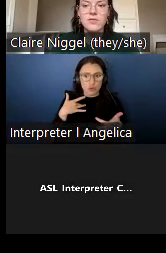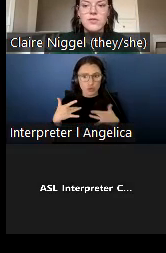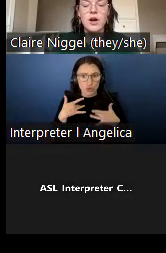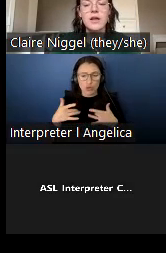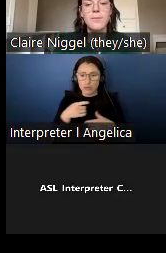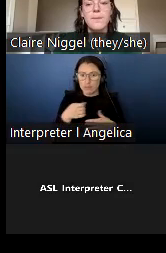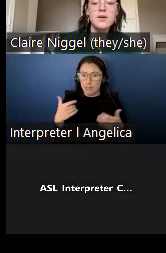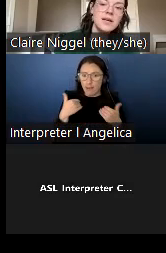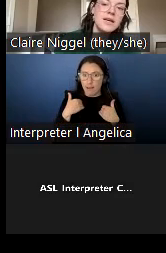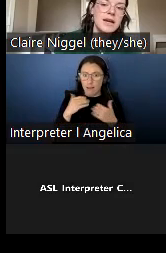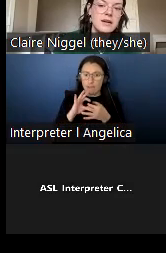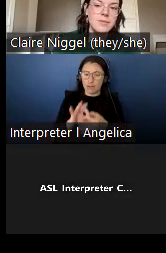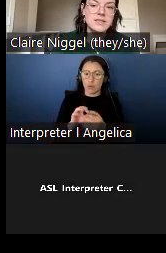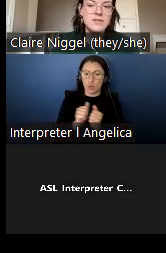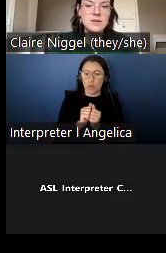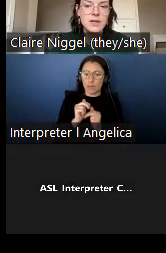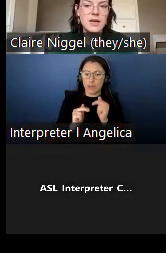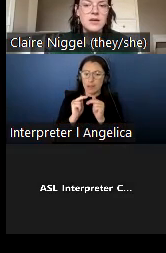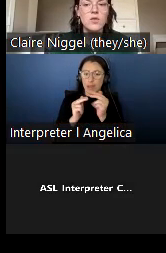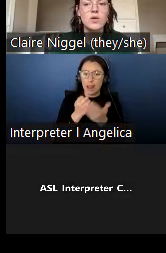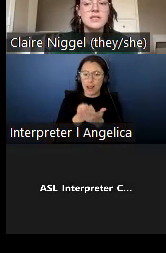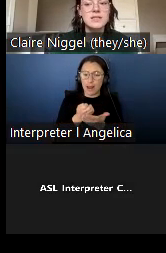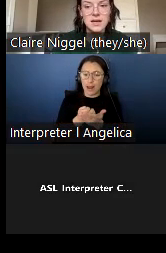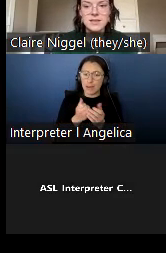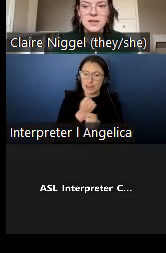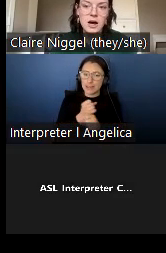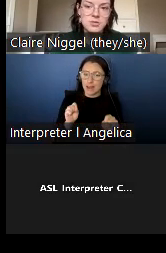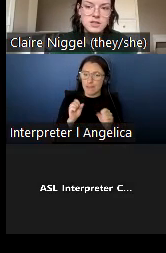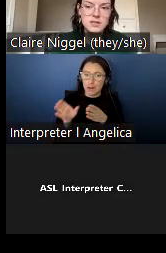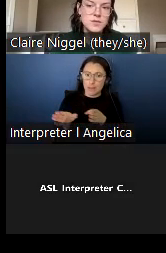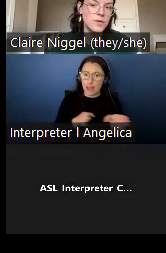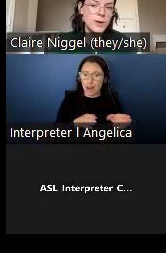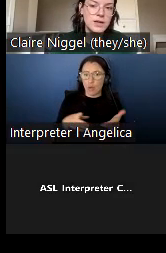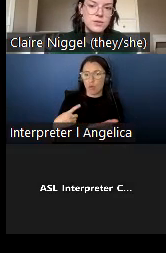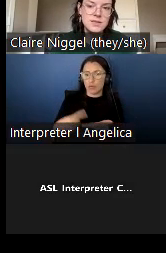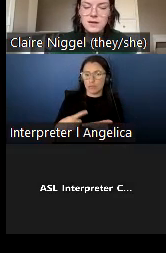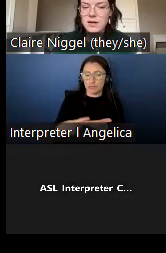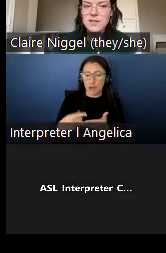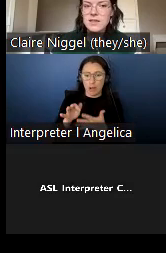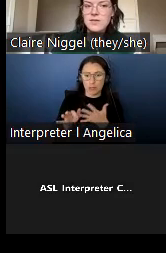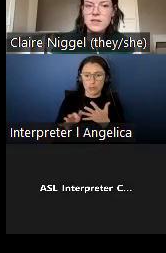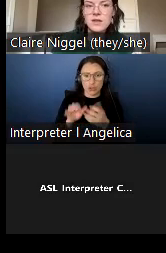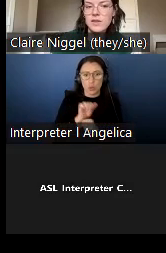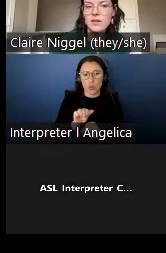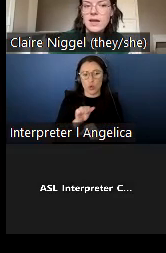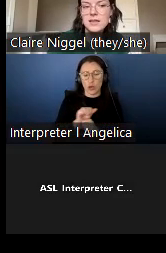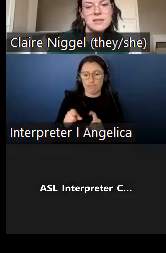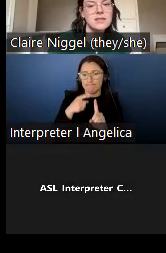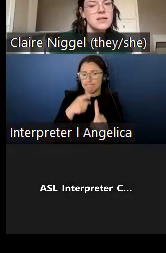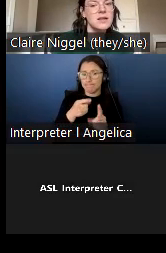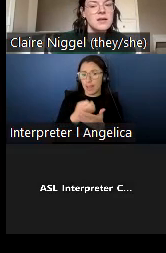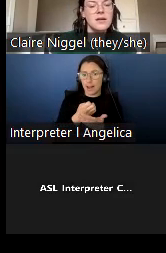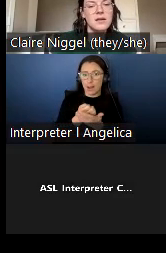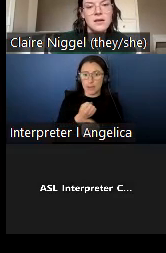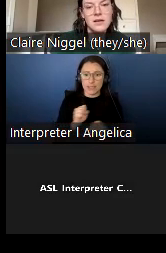have regarding building an economic safety plan or discussing the options for working towards economic safety with